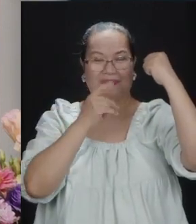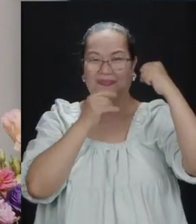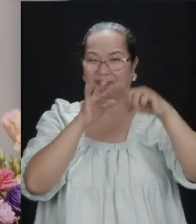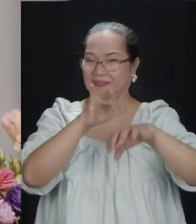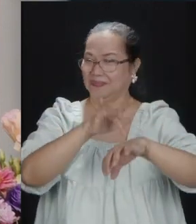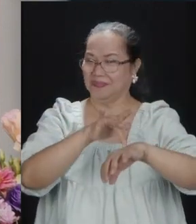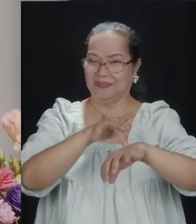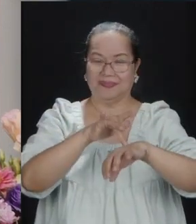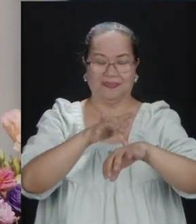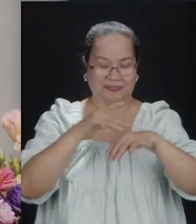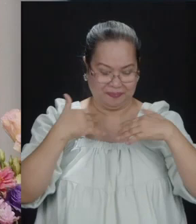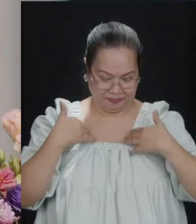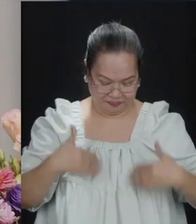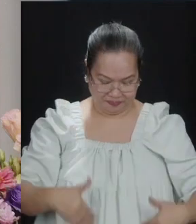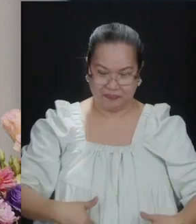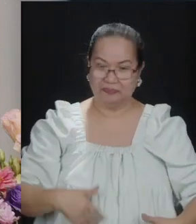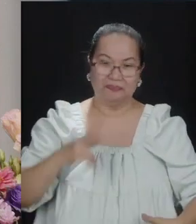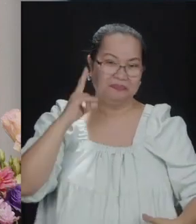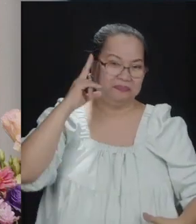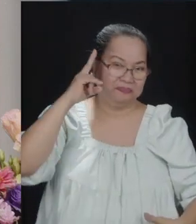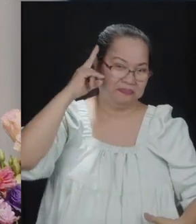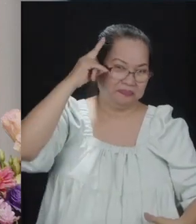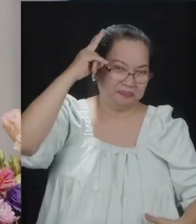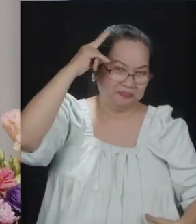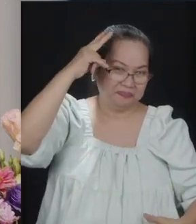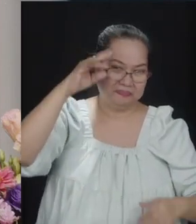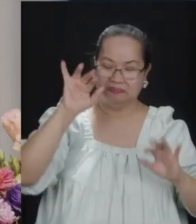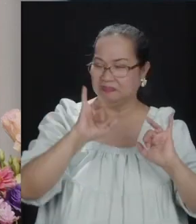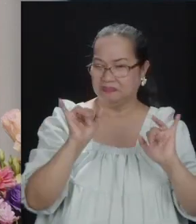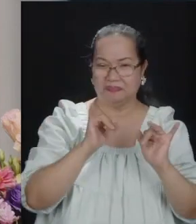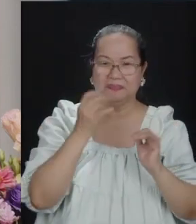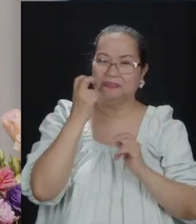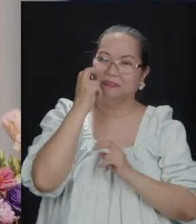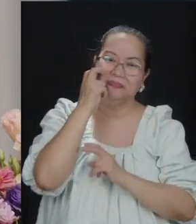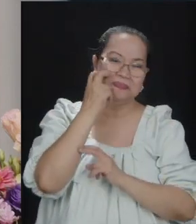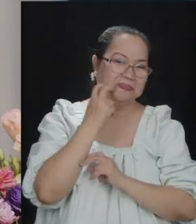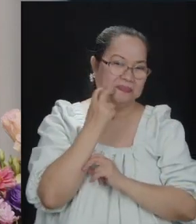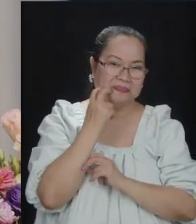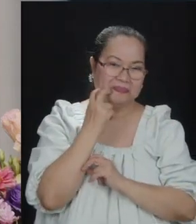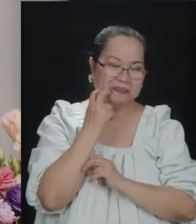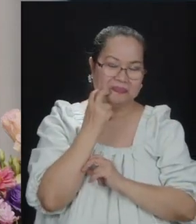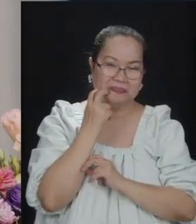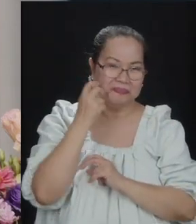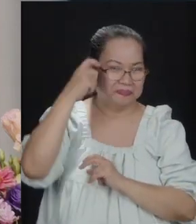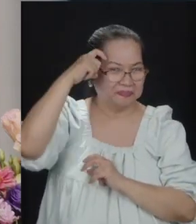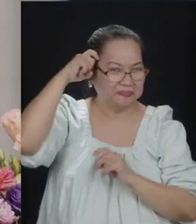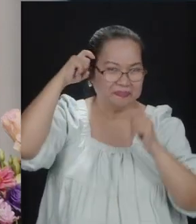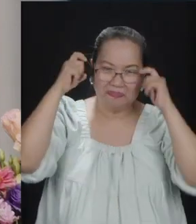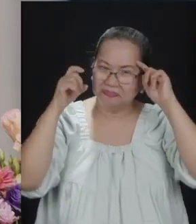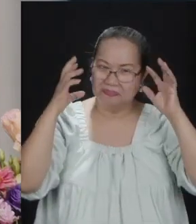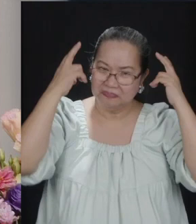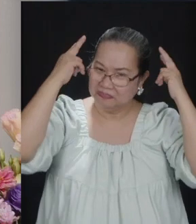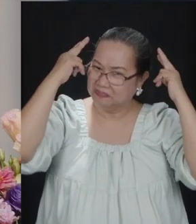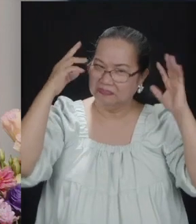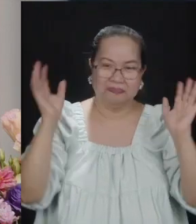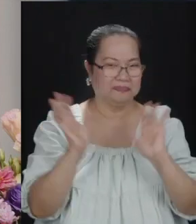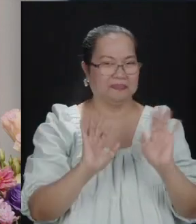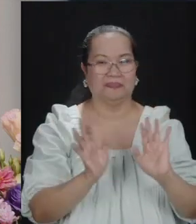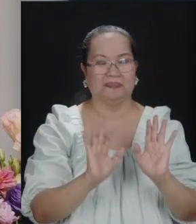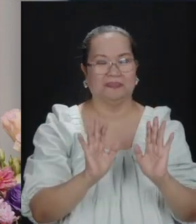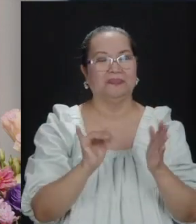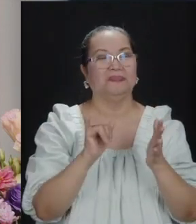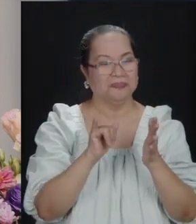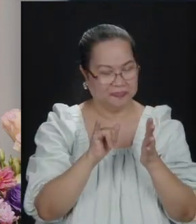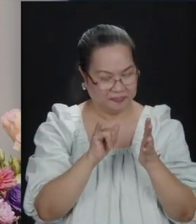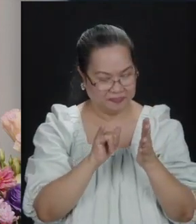touching dead bodies, not taking strong drinks, and no razor upon their hair. So that was